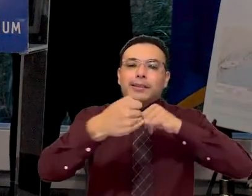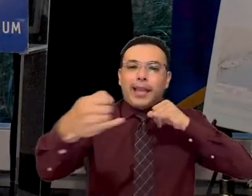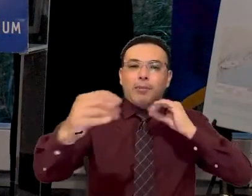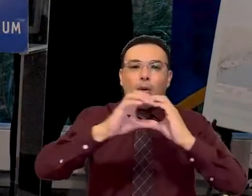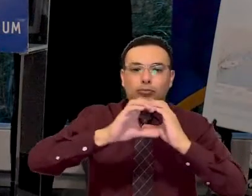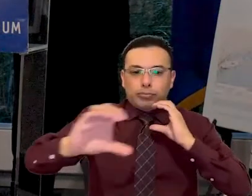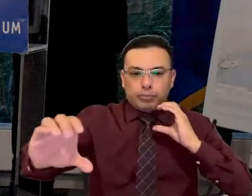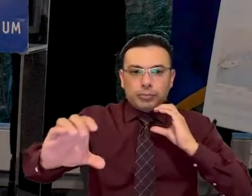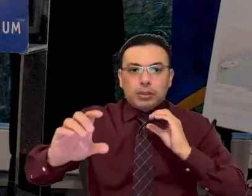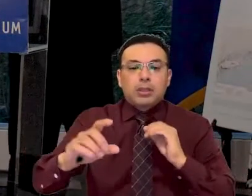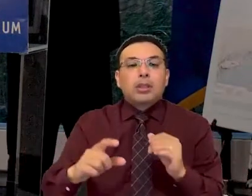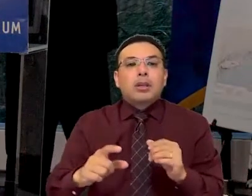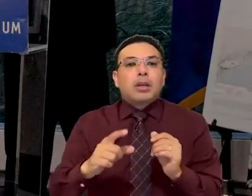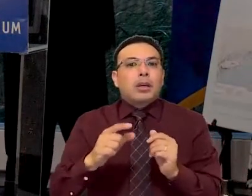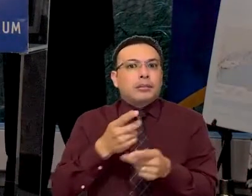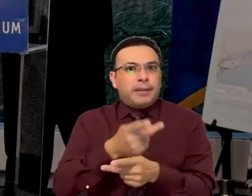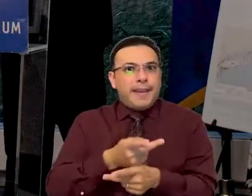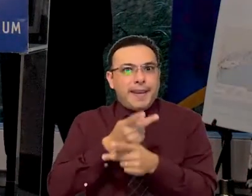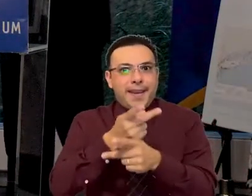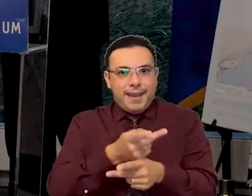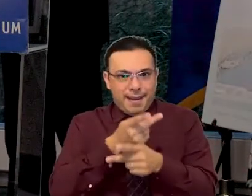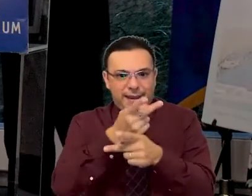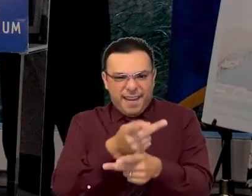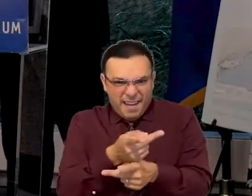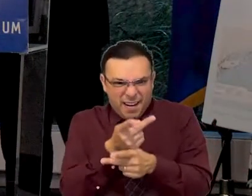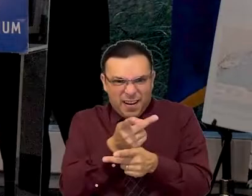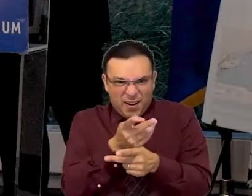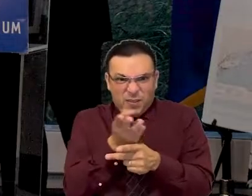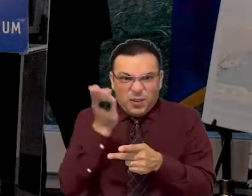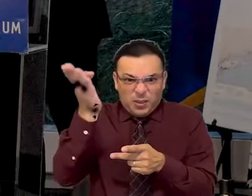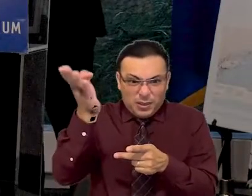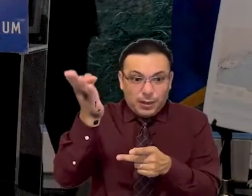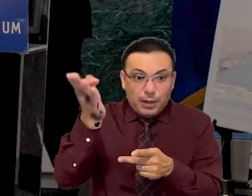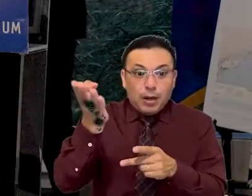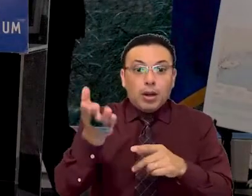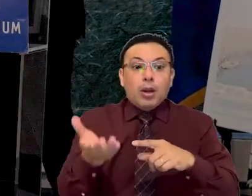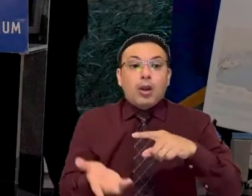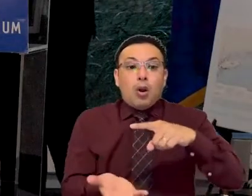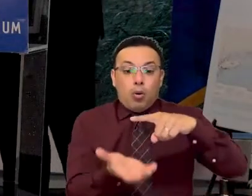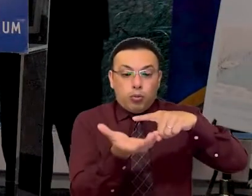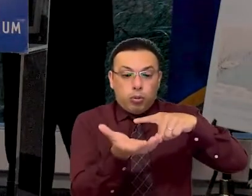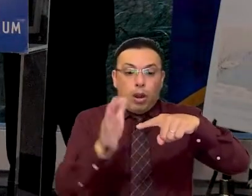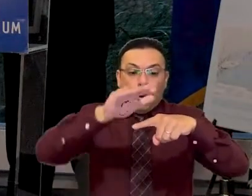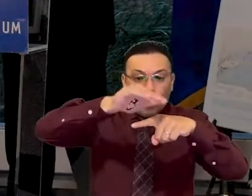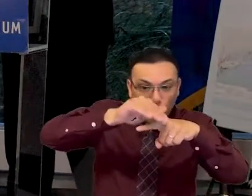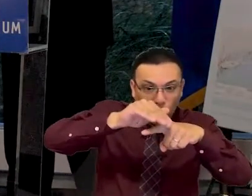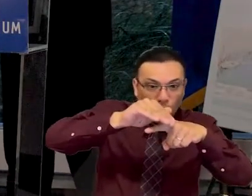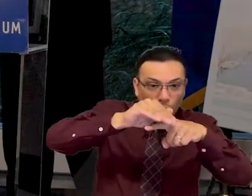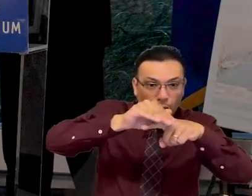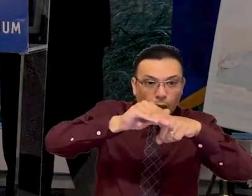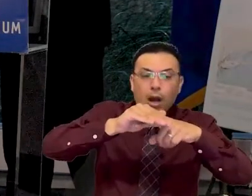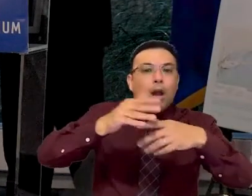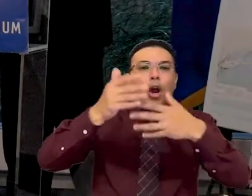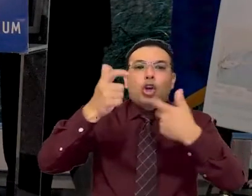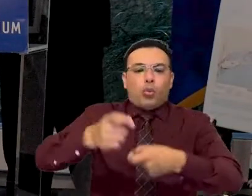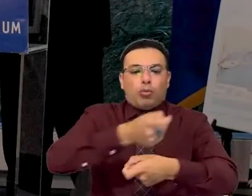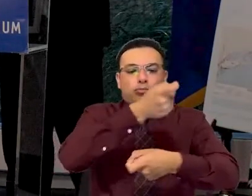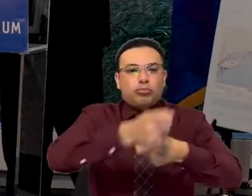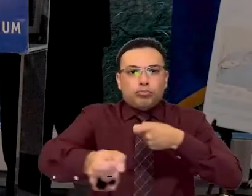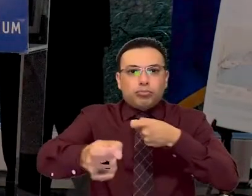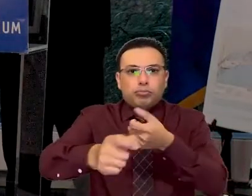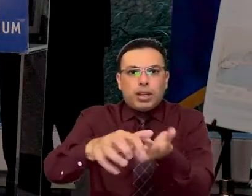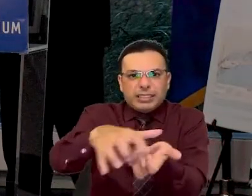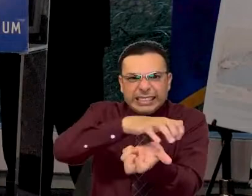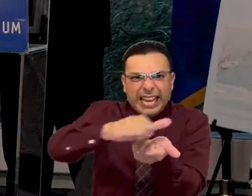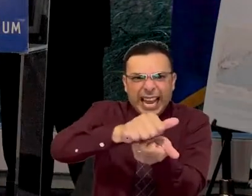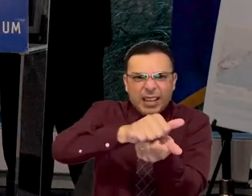work to ensure that what we do has a skirt or other protection over it, so that no damage occurs or impacts to not